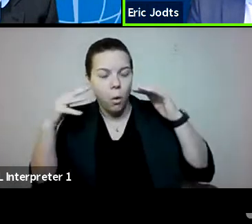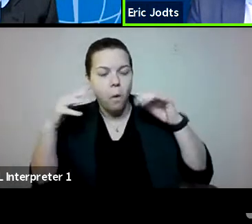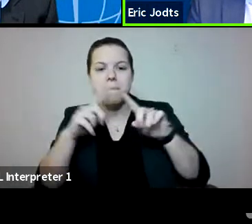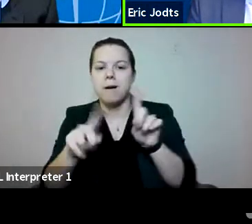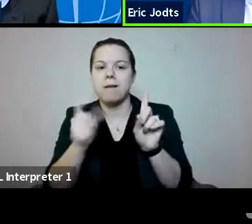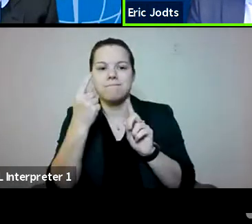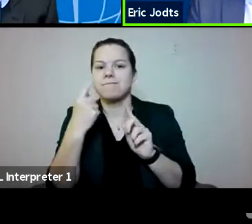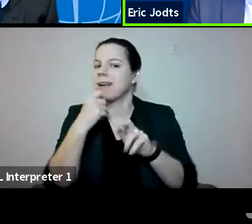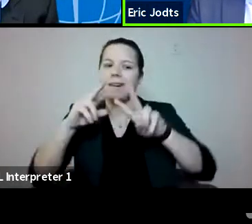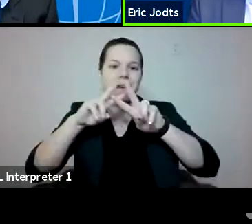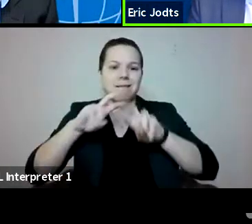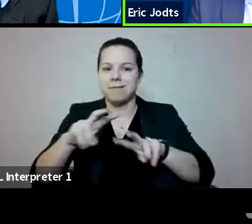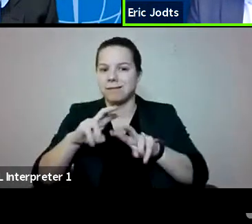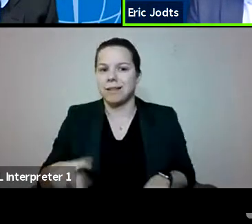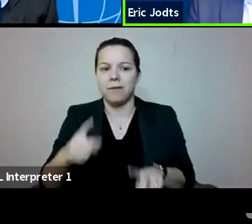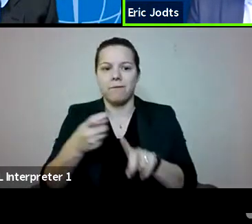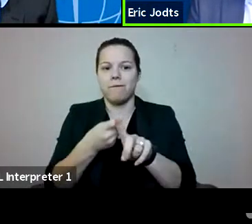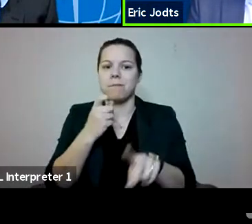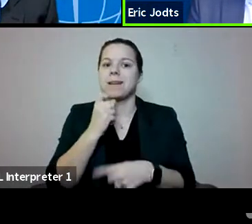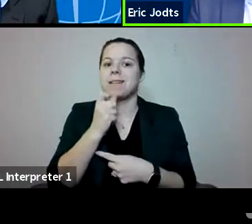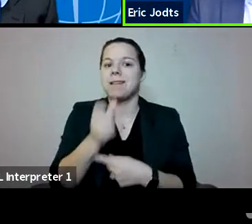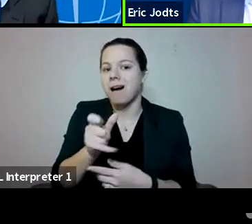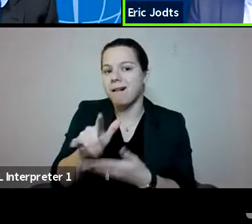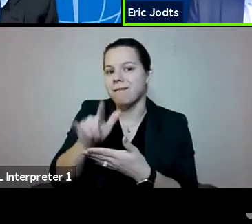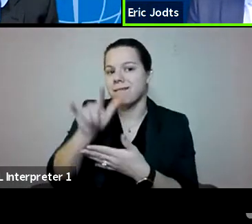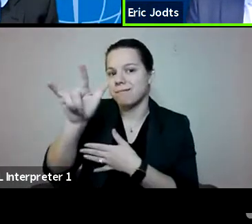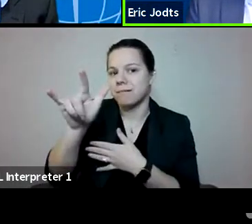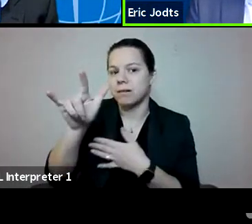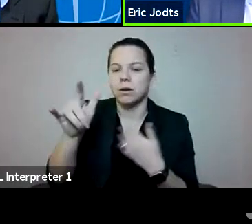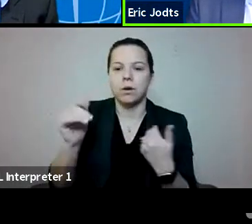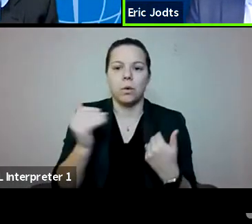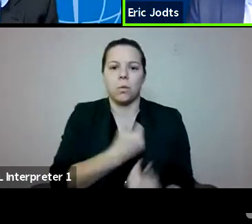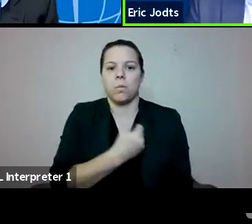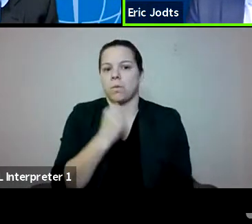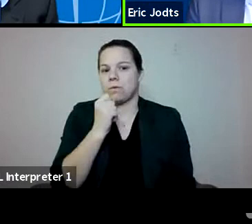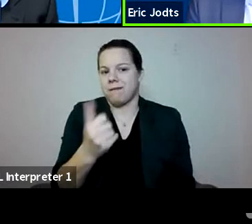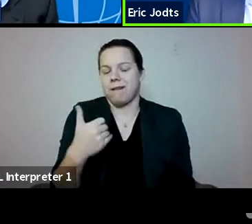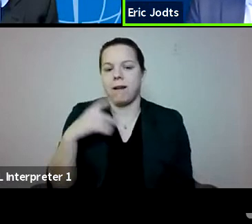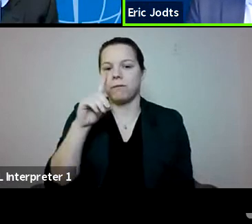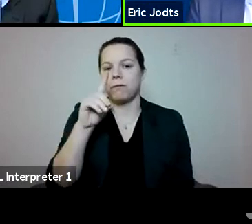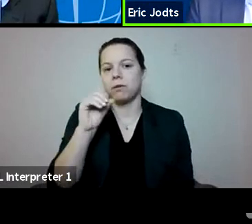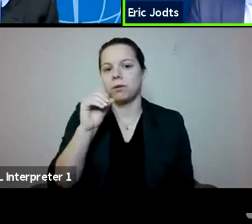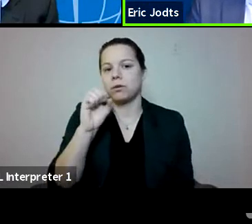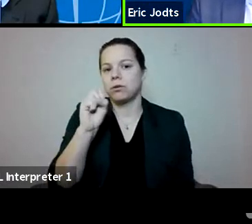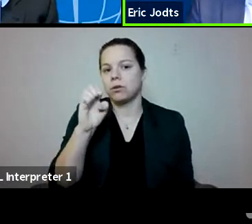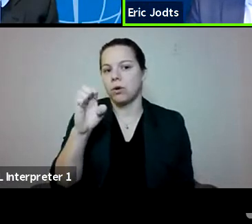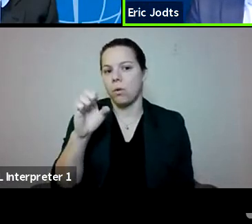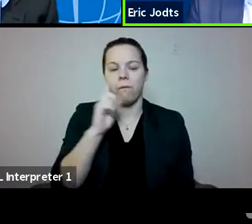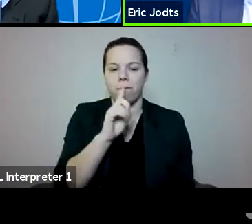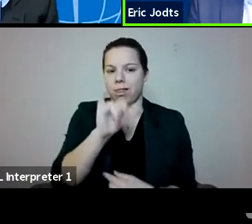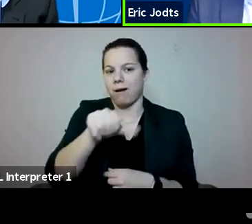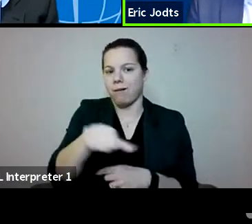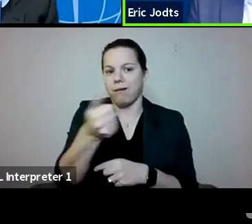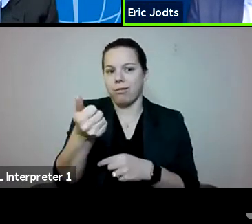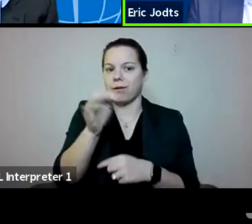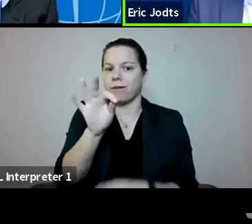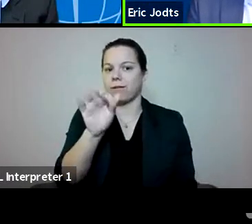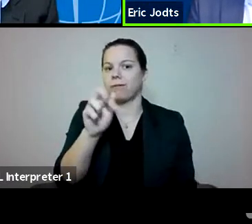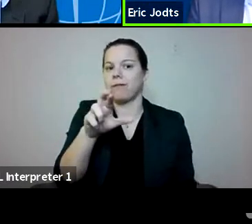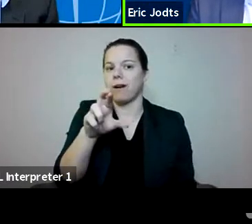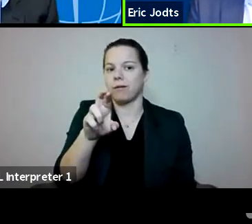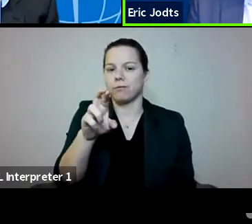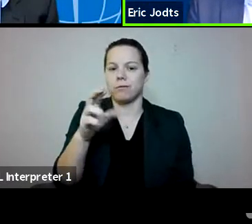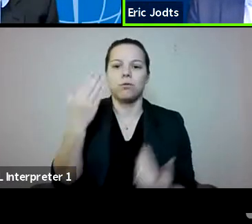non-aircraft sources. We don't have a dose essentially for those other factors. We don't know what that